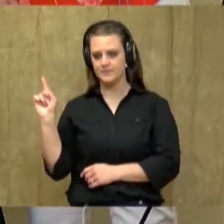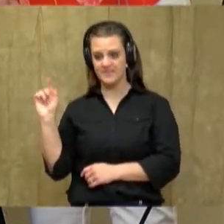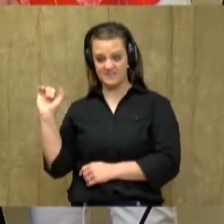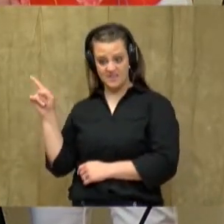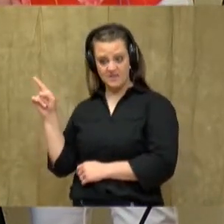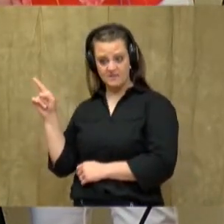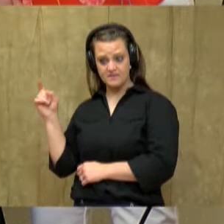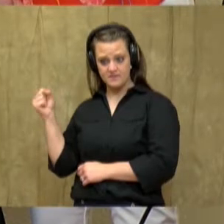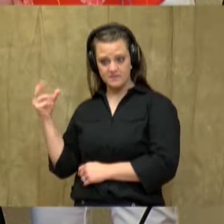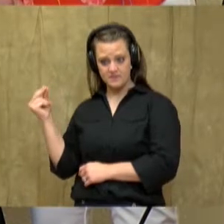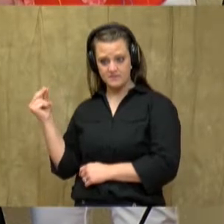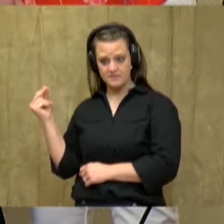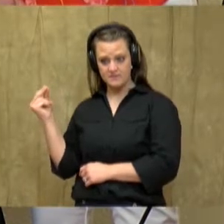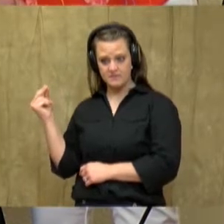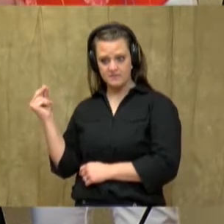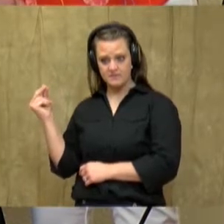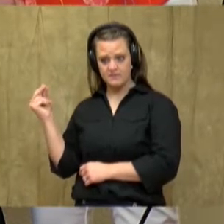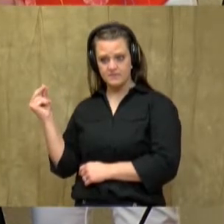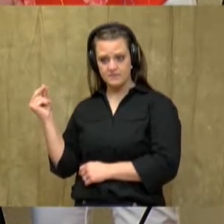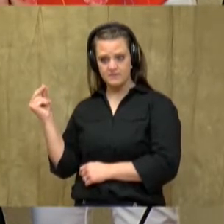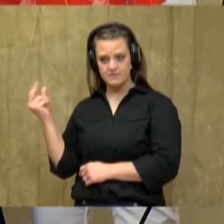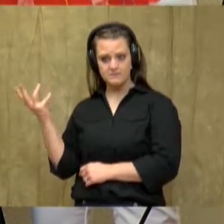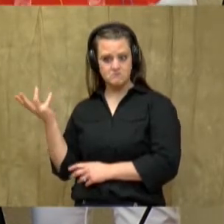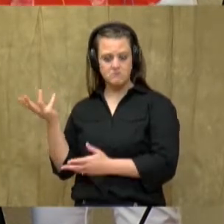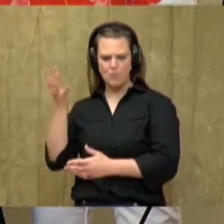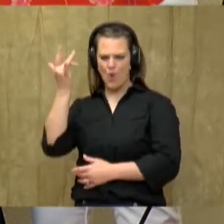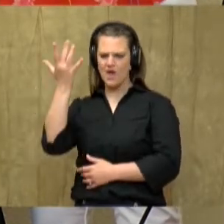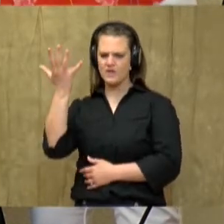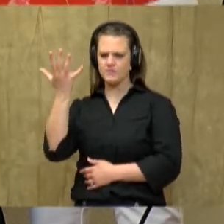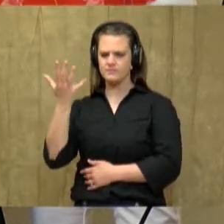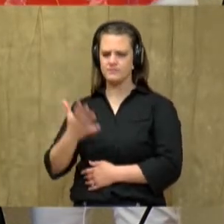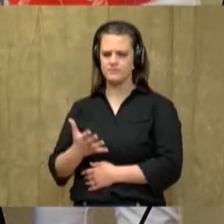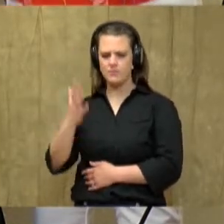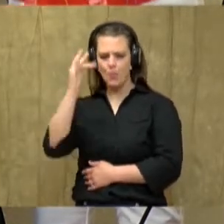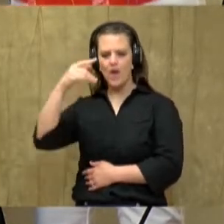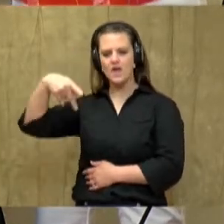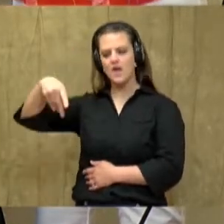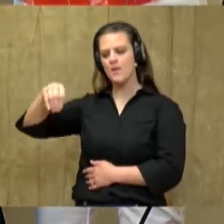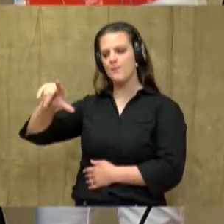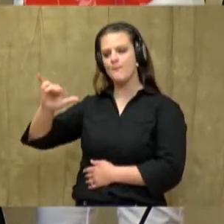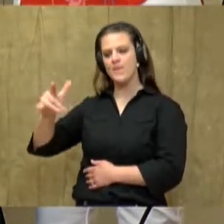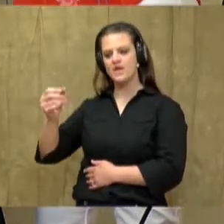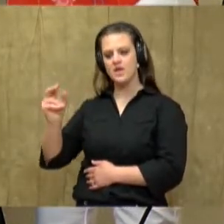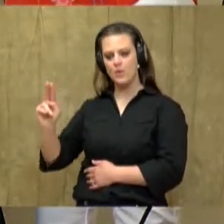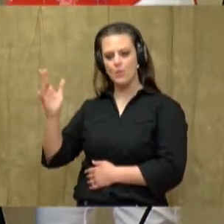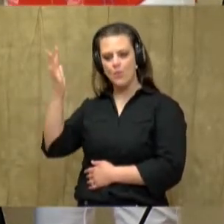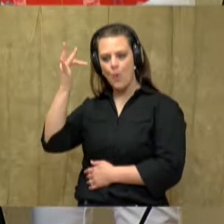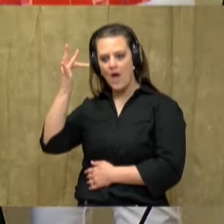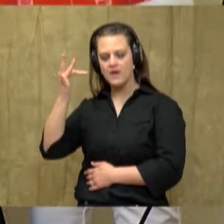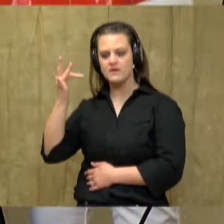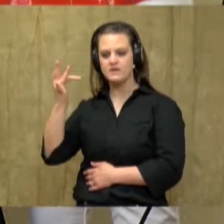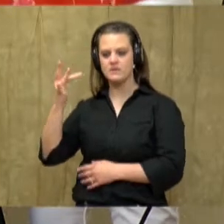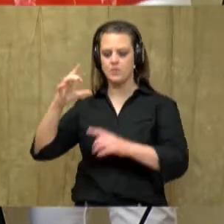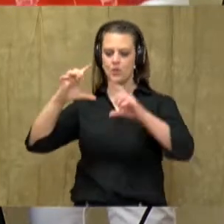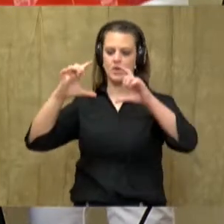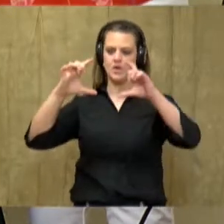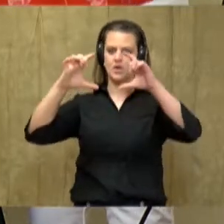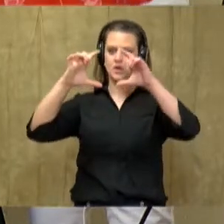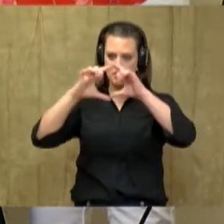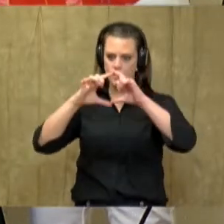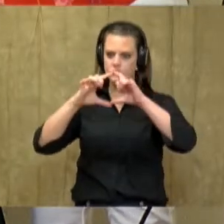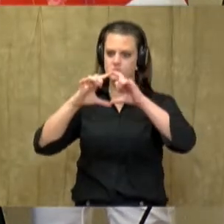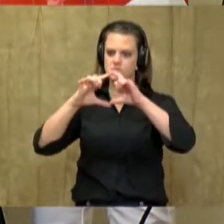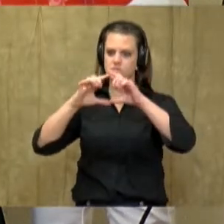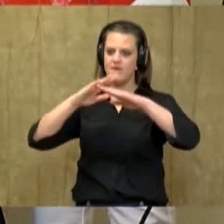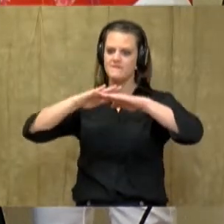one a polygon? Okay. Why? What makes it a polygon? Well, it's a closed flat